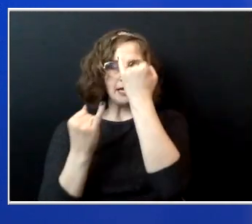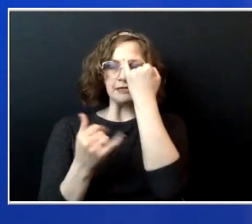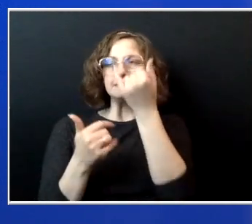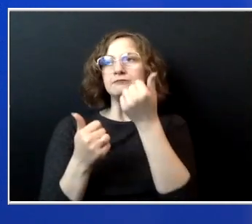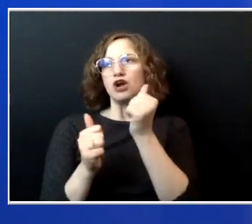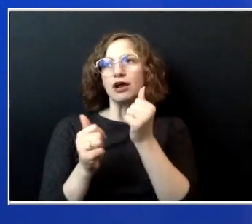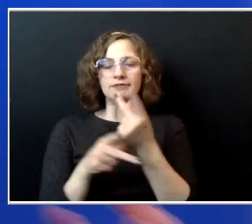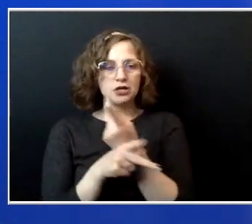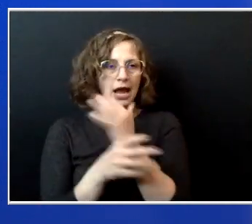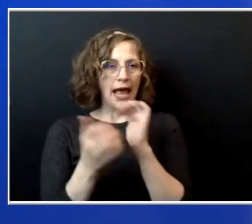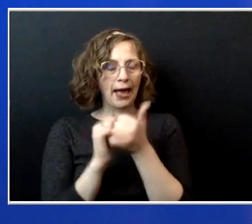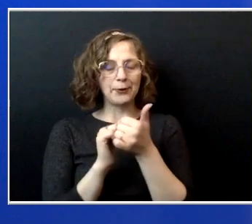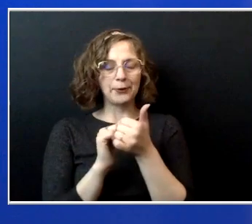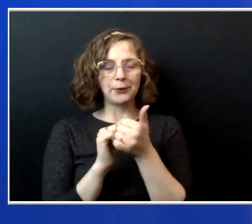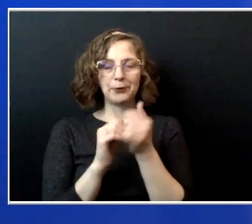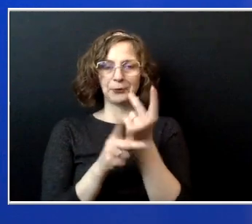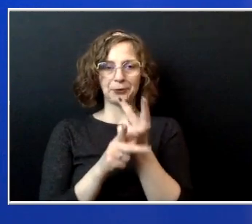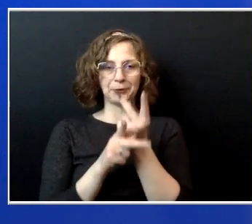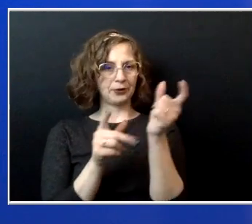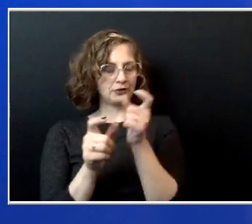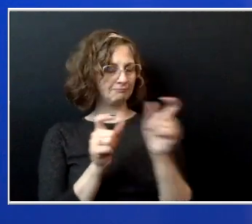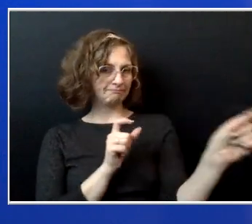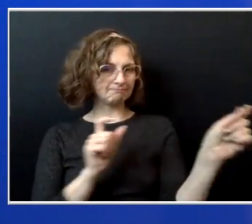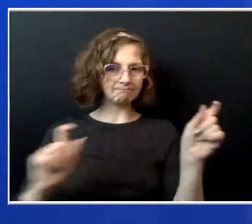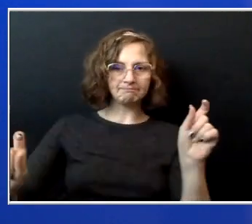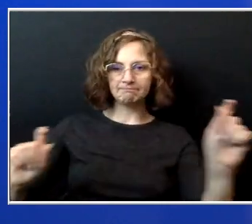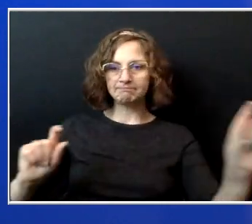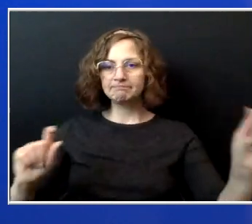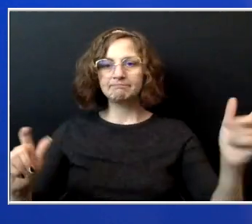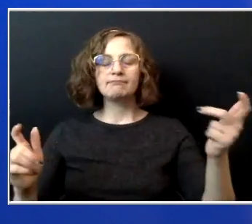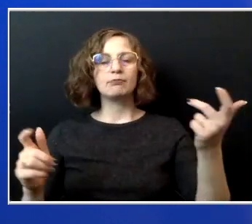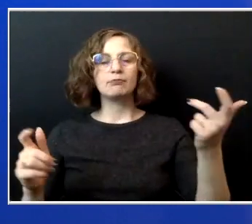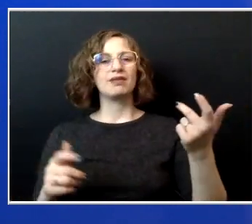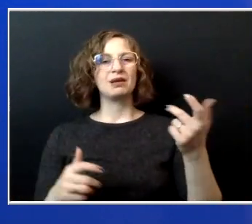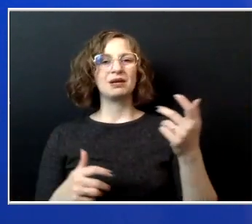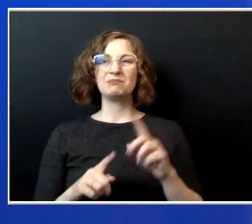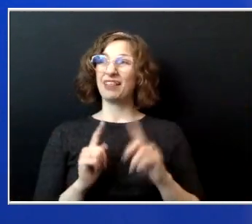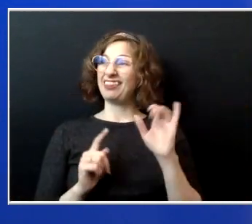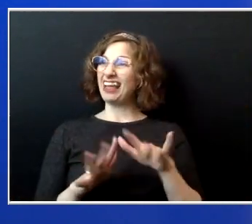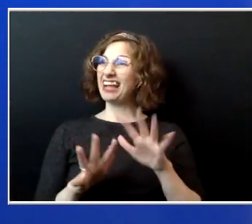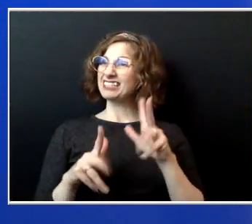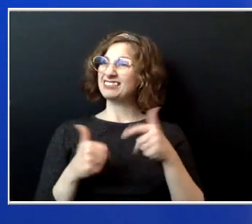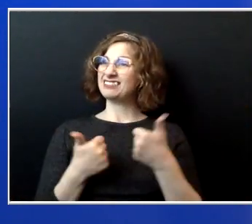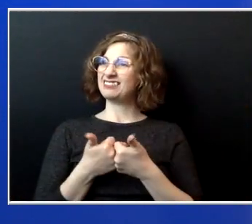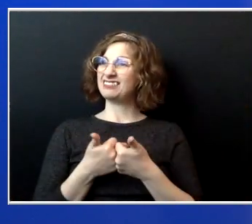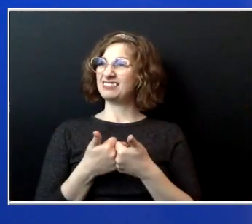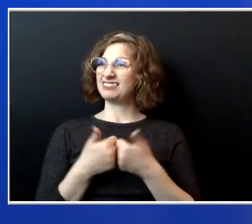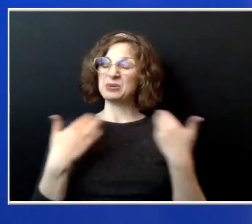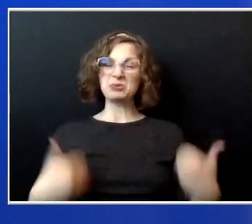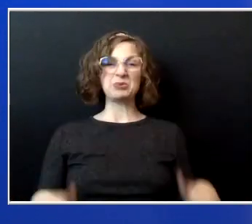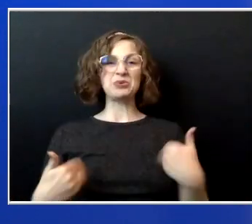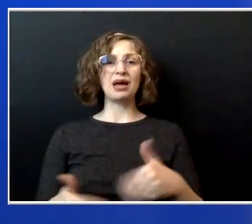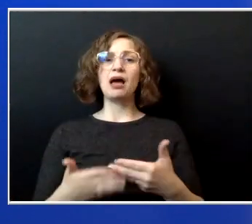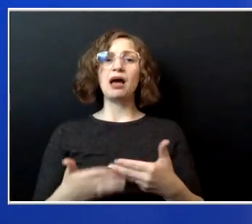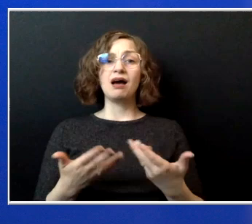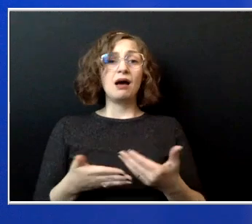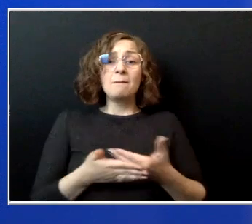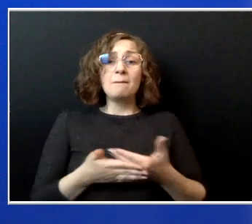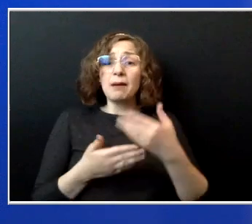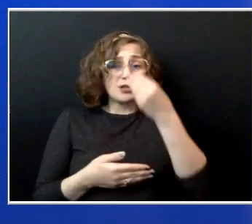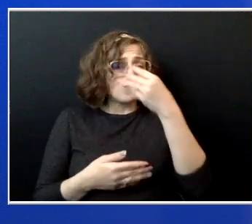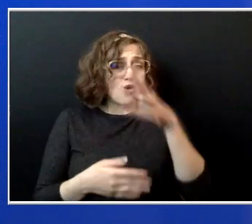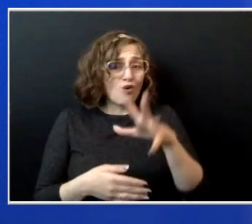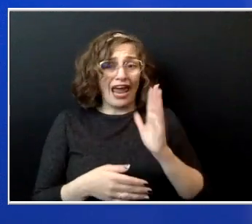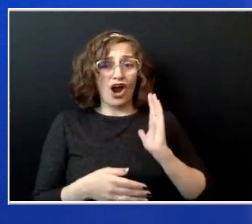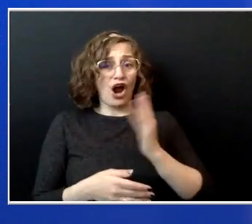But that's an N of 1, and that's really hard, because, you know, babies don't listen to us about when they want to be born on a day or during the time of